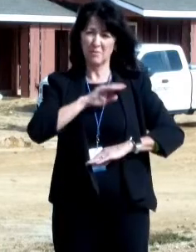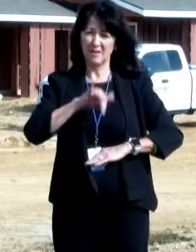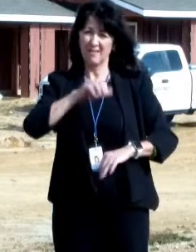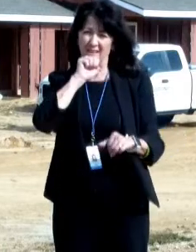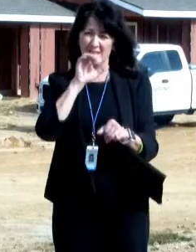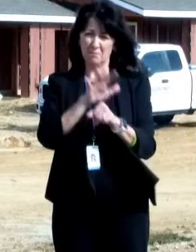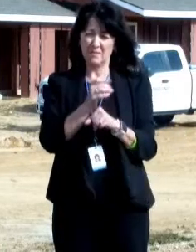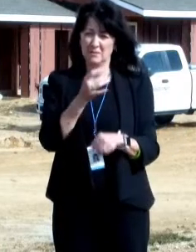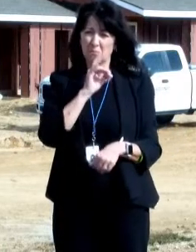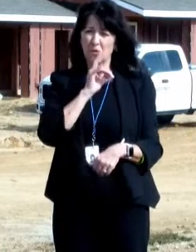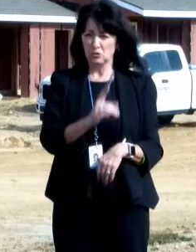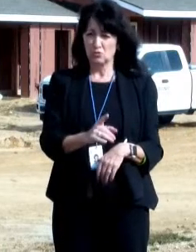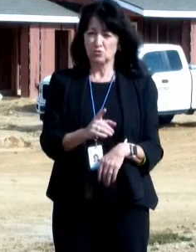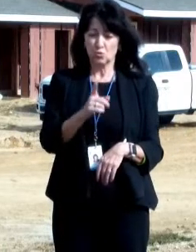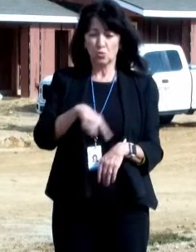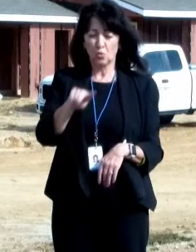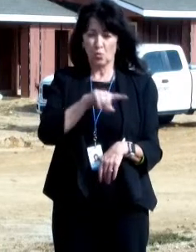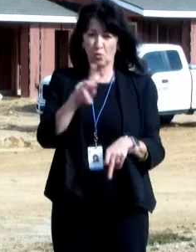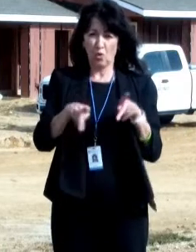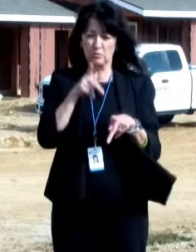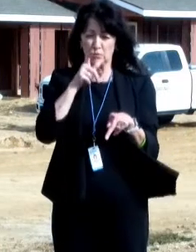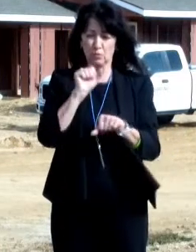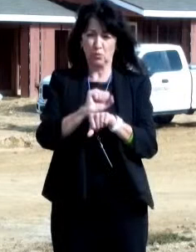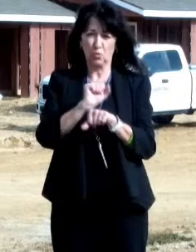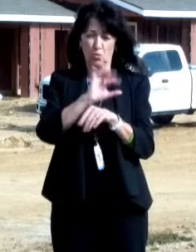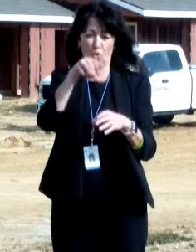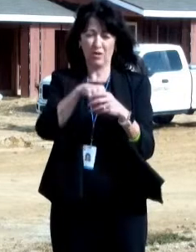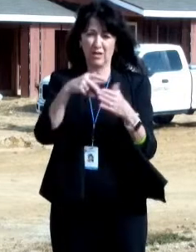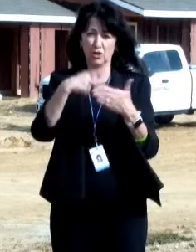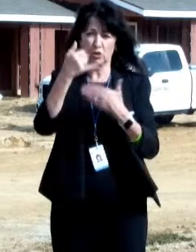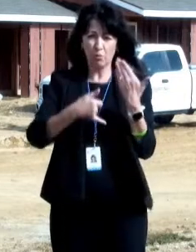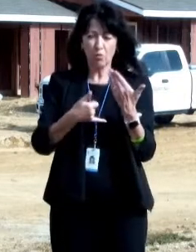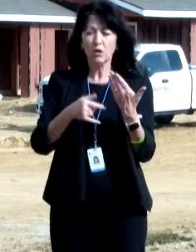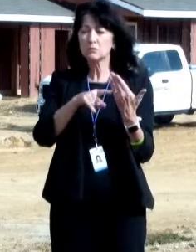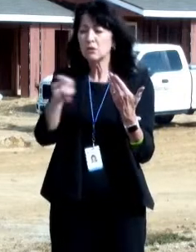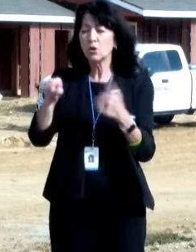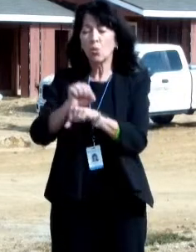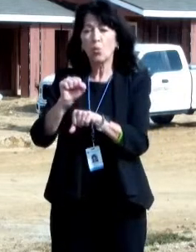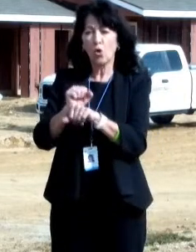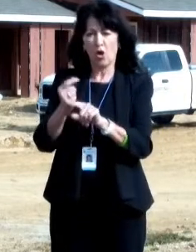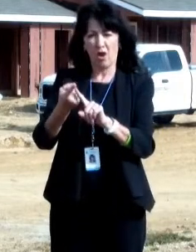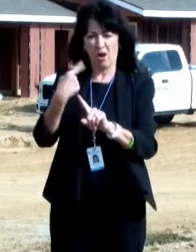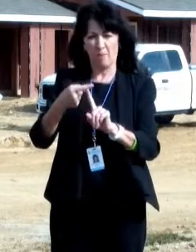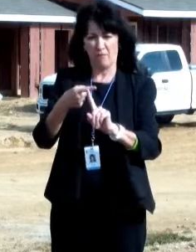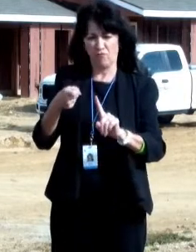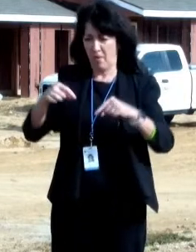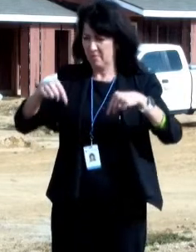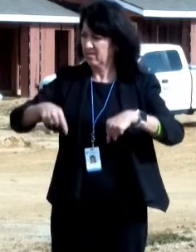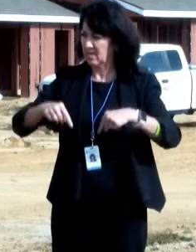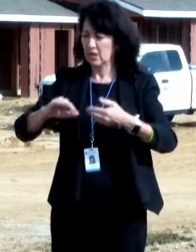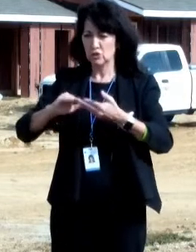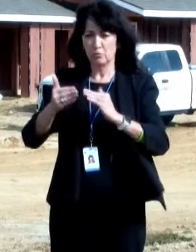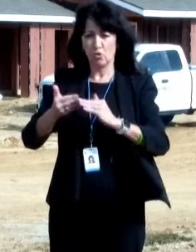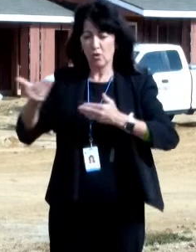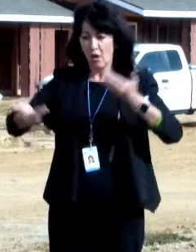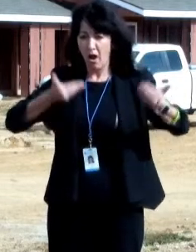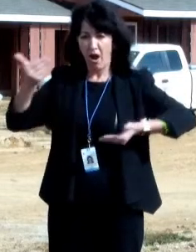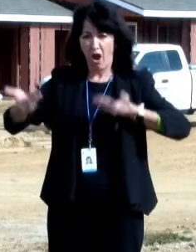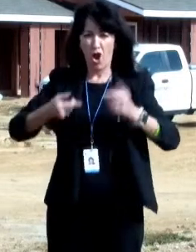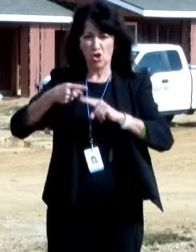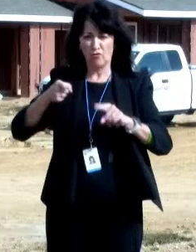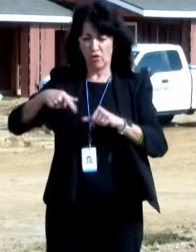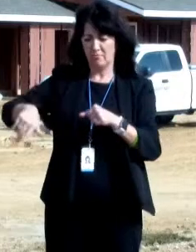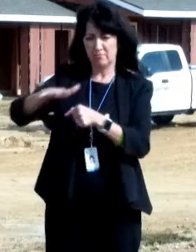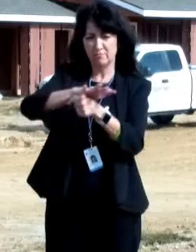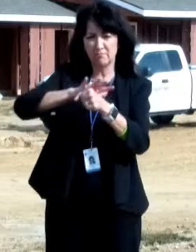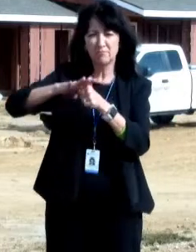sure that those folks who work on the project come from this community and learn the skills that they need to be